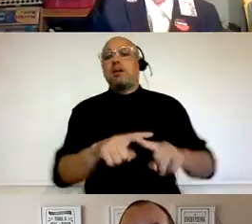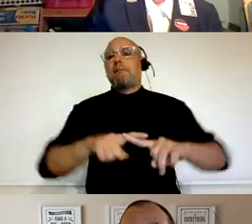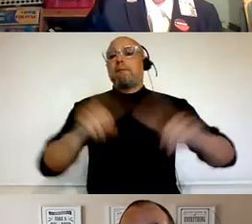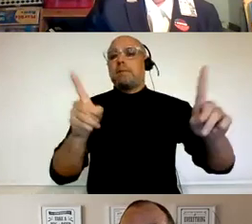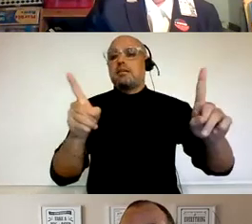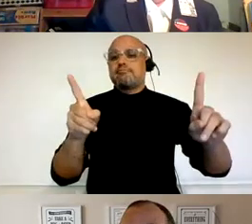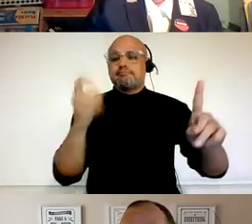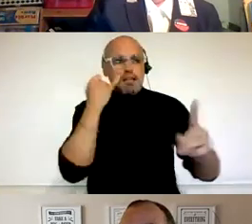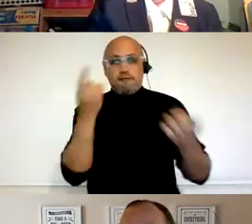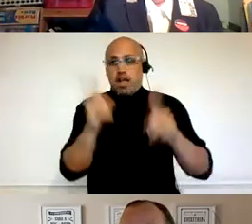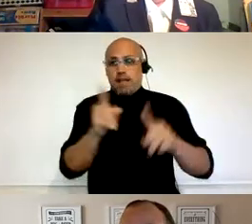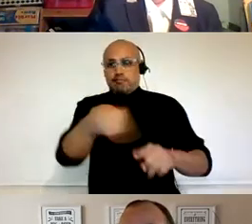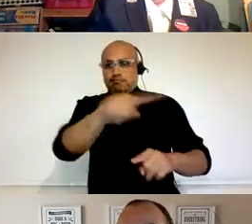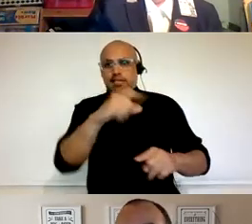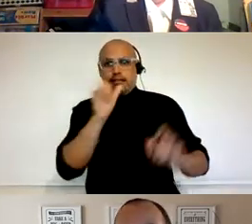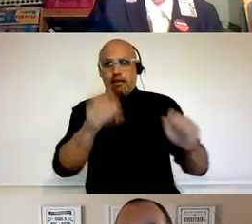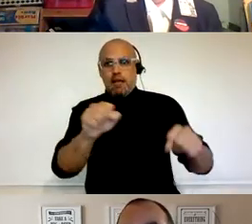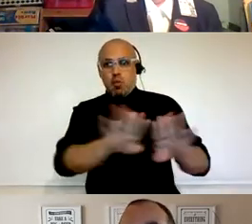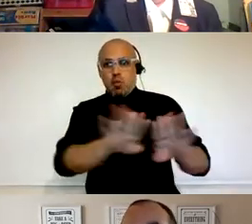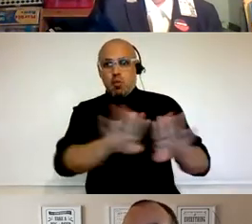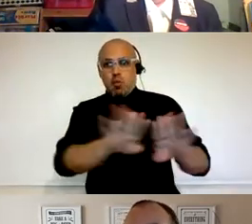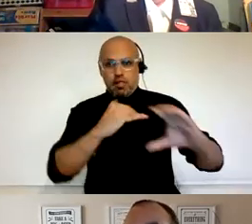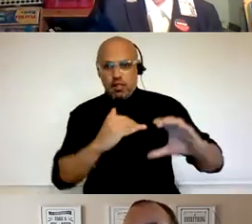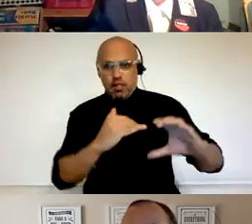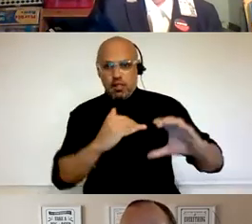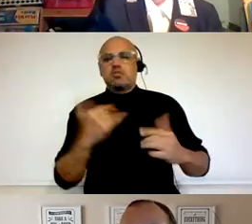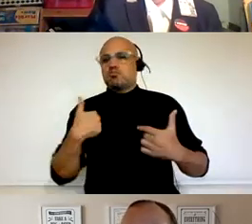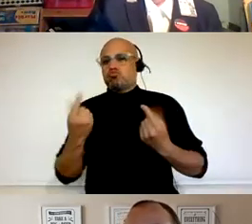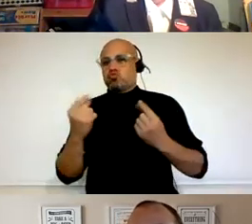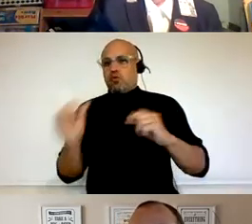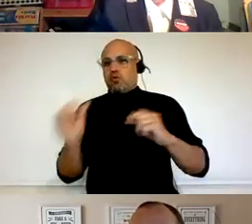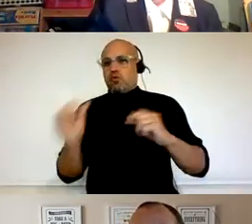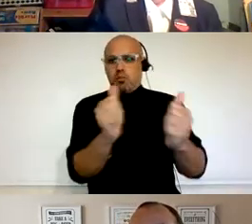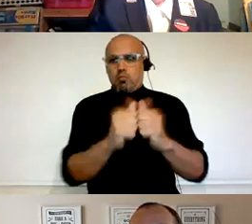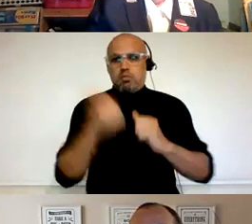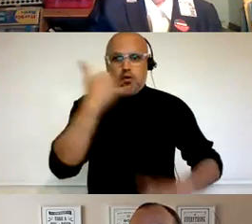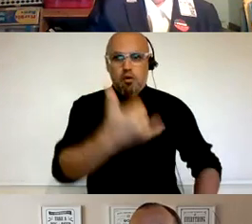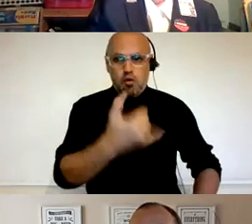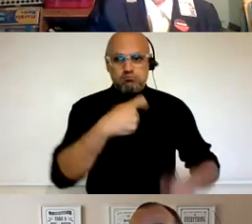if just in case they have not been able to open their email, we'll follow up with the phone call to make sure that they're